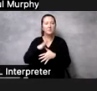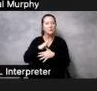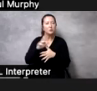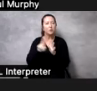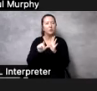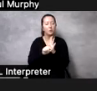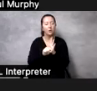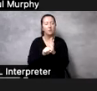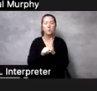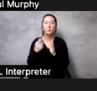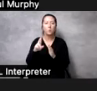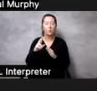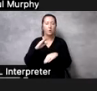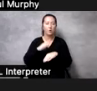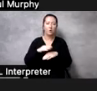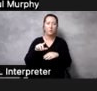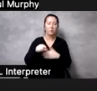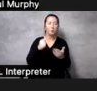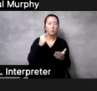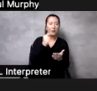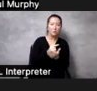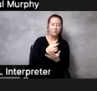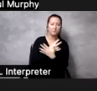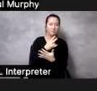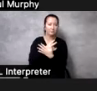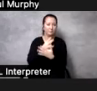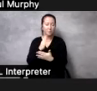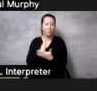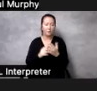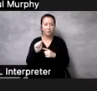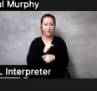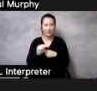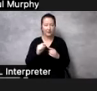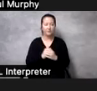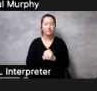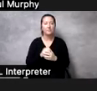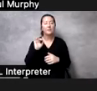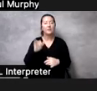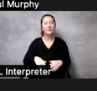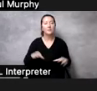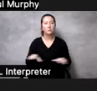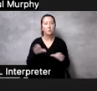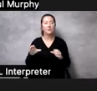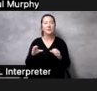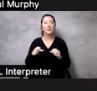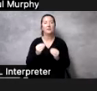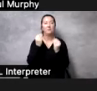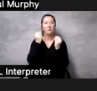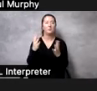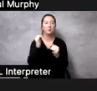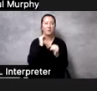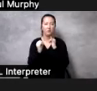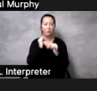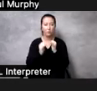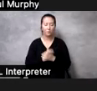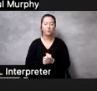level, or at the graduate and postdoc stage of training. And this is conducting informational interviews. And so those